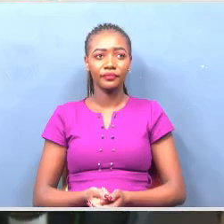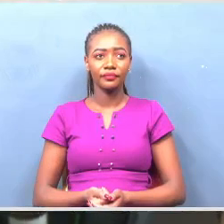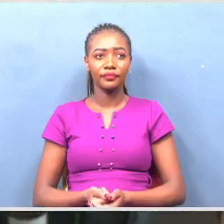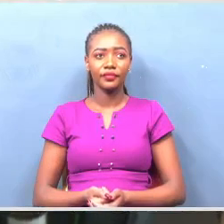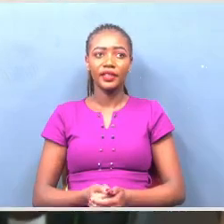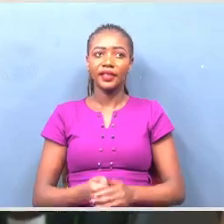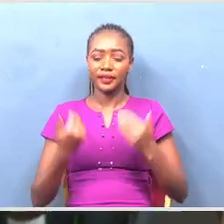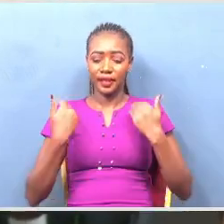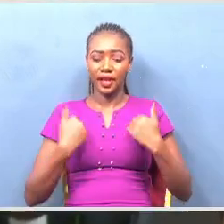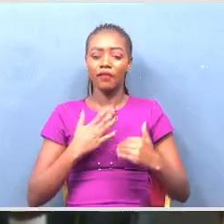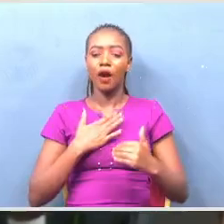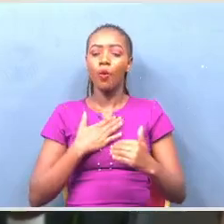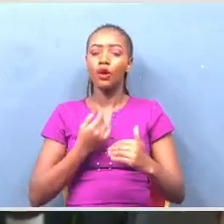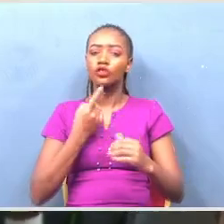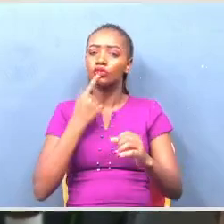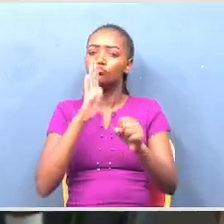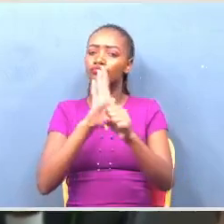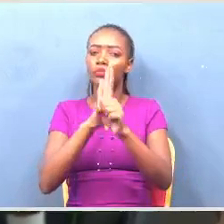I want to promise